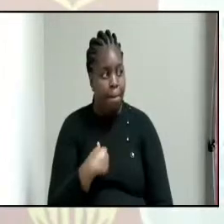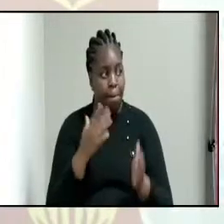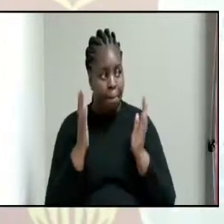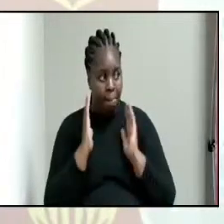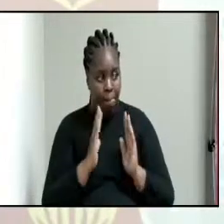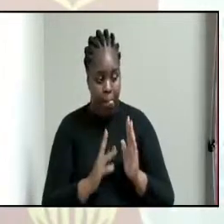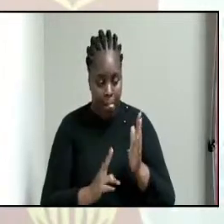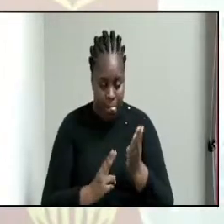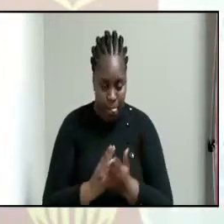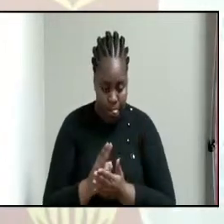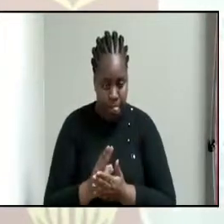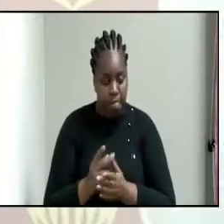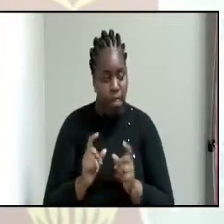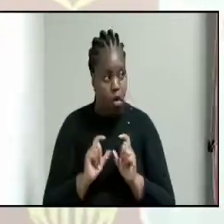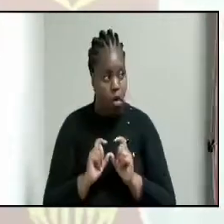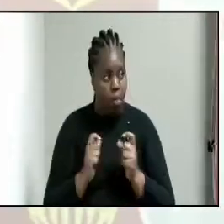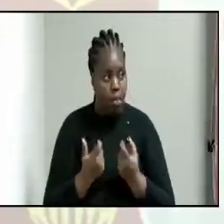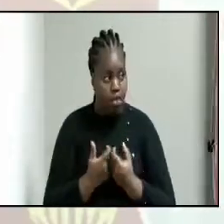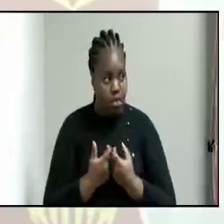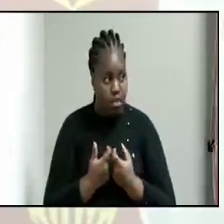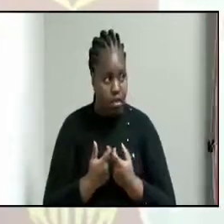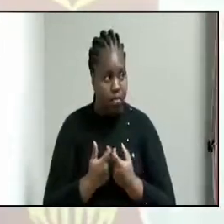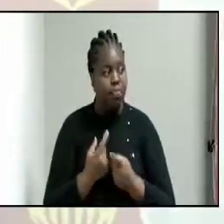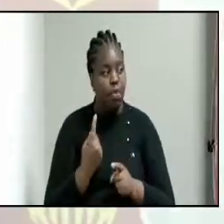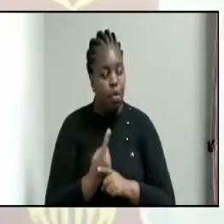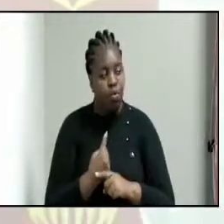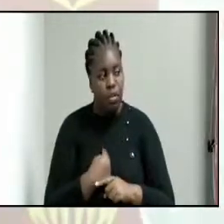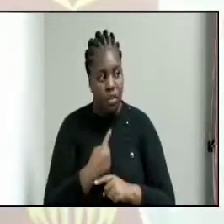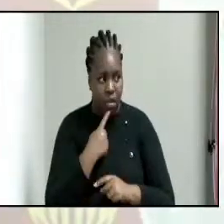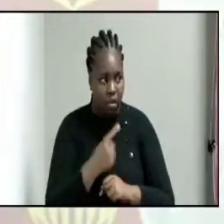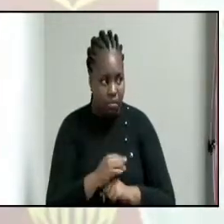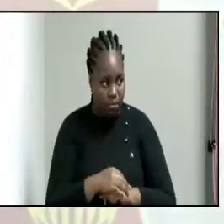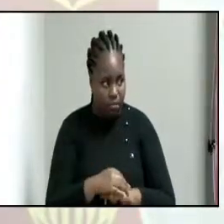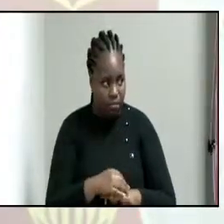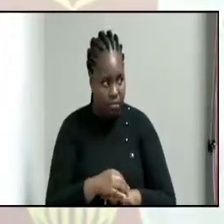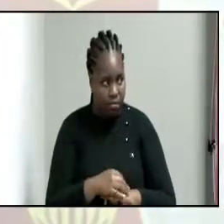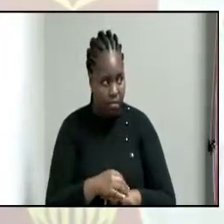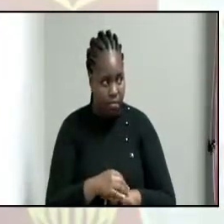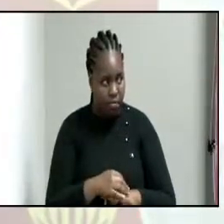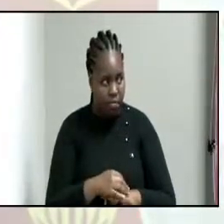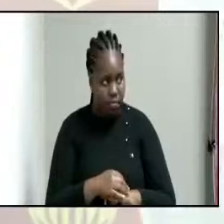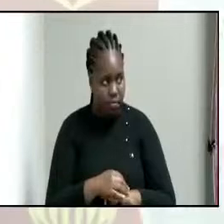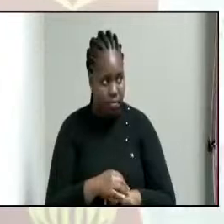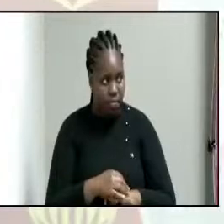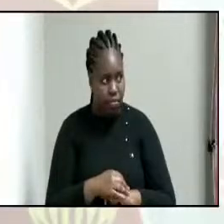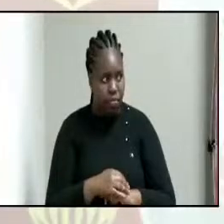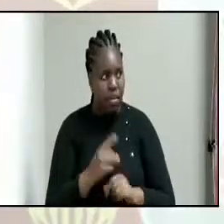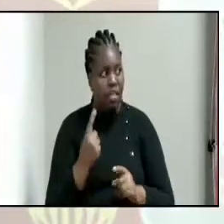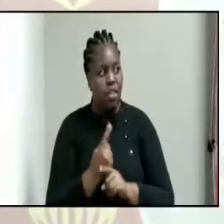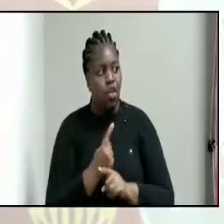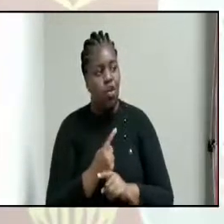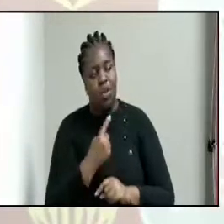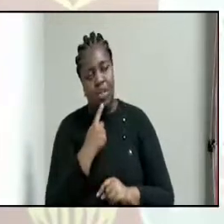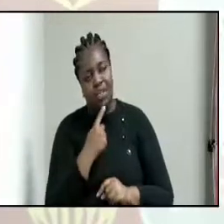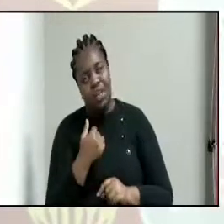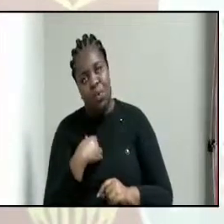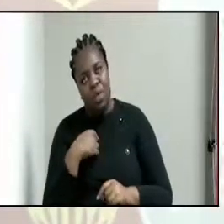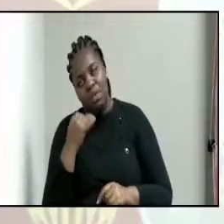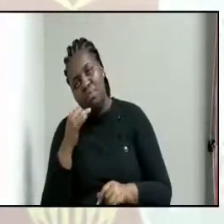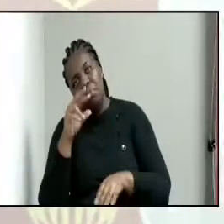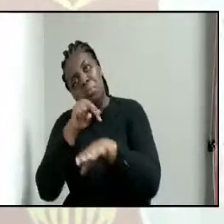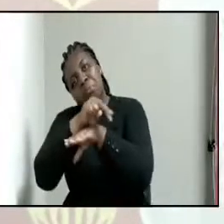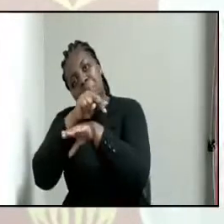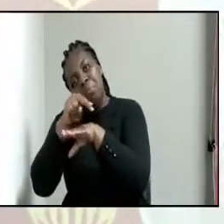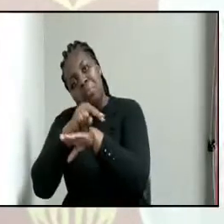Rights Commission, I often say we are being referred to as a watchdog on human